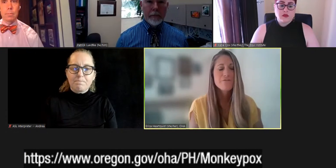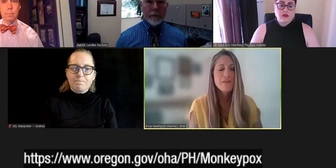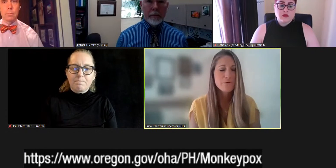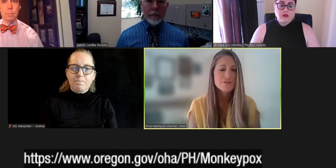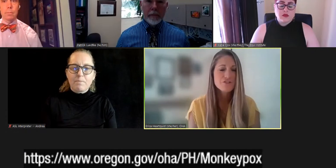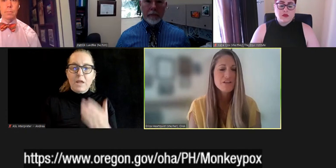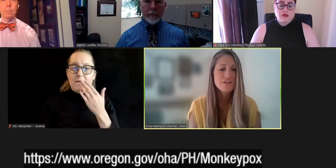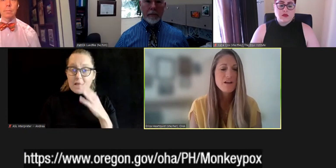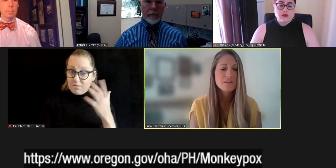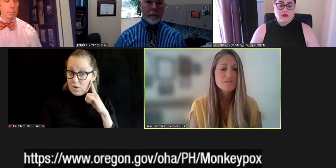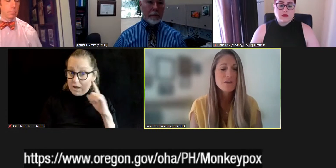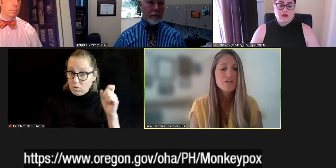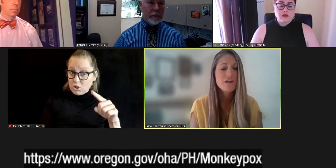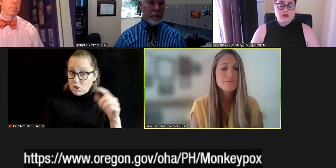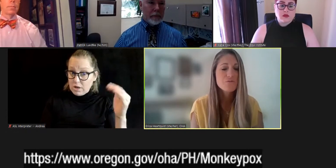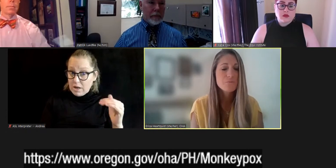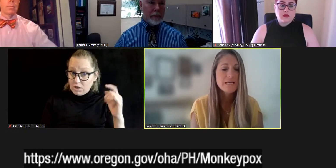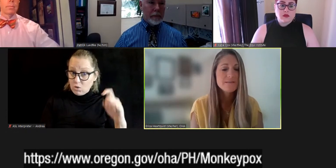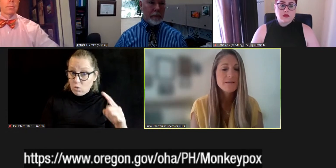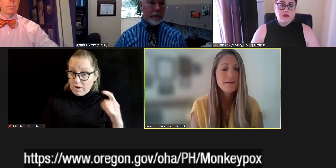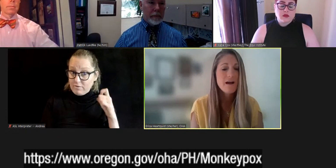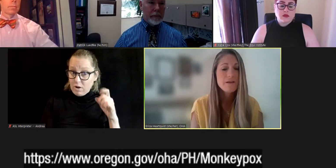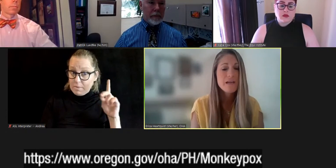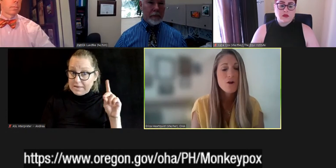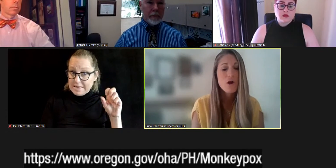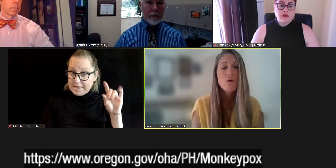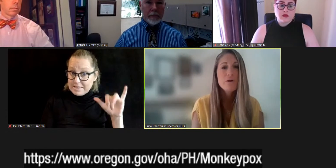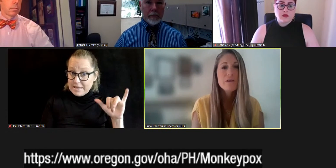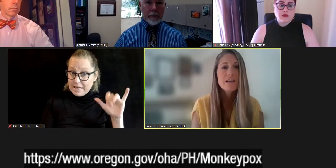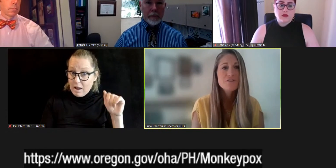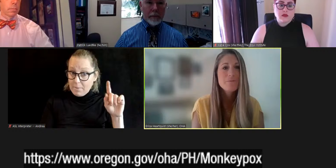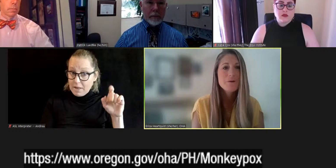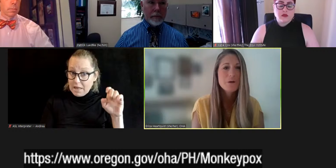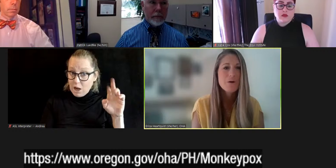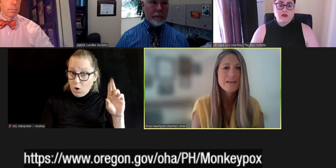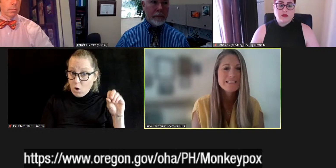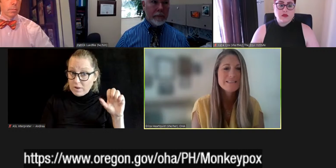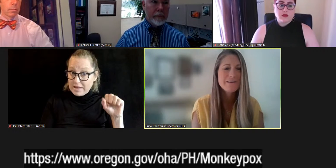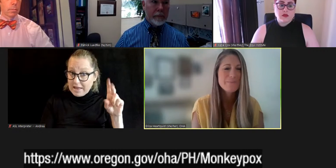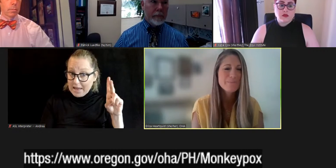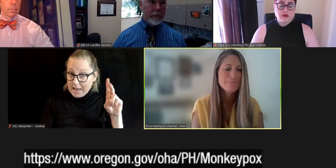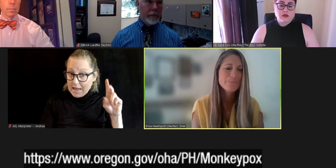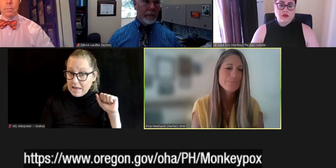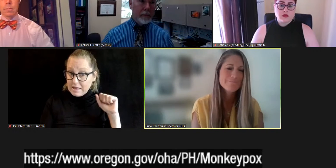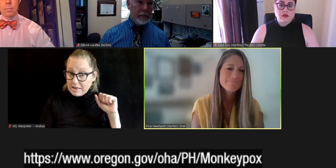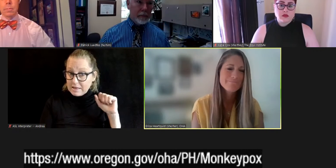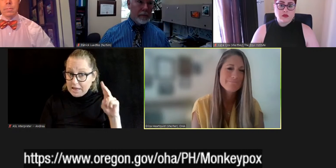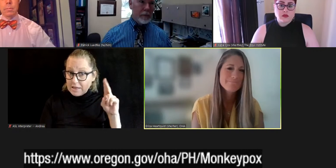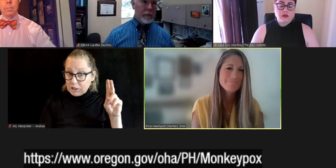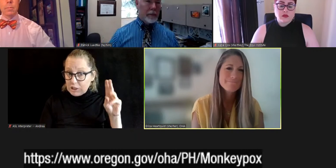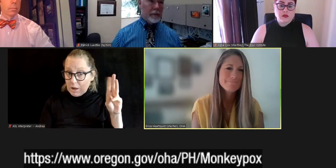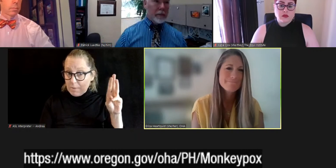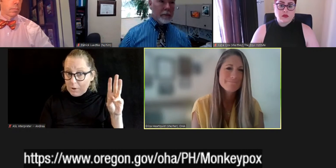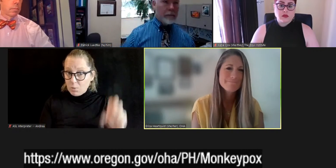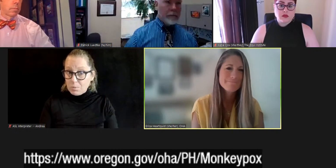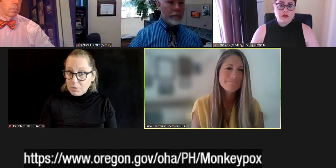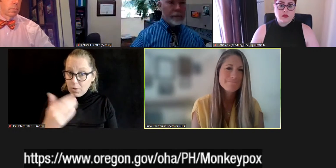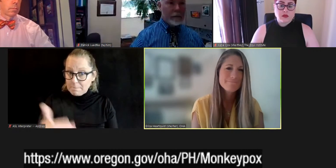Thank you for that question. Our next question comes from Daisy Caballero with KGW. Go ahead, Daisy.